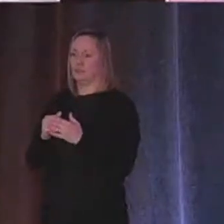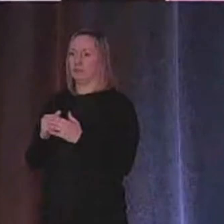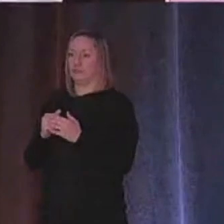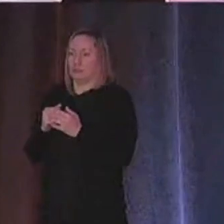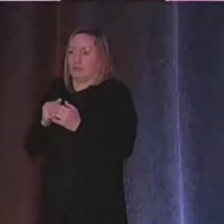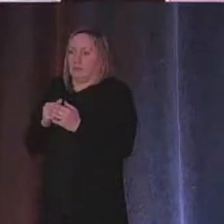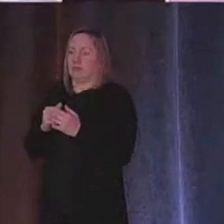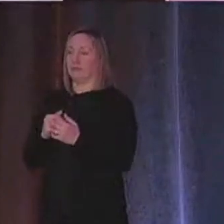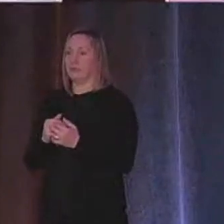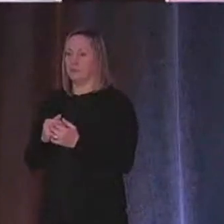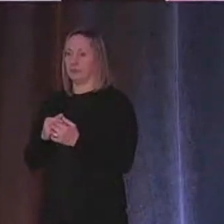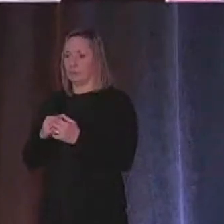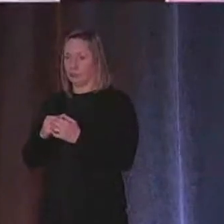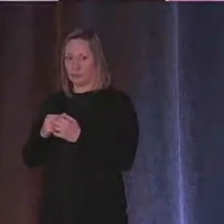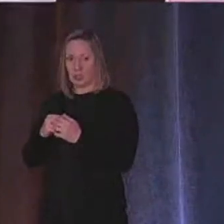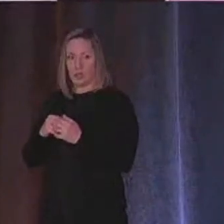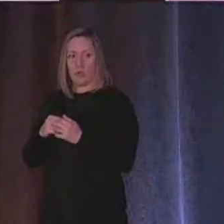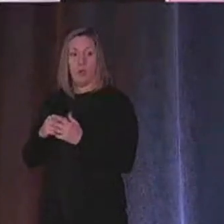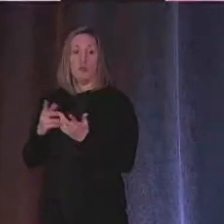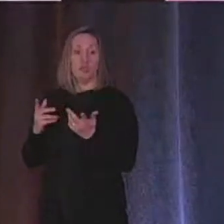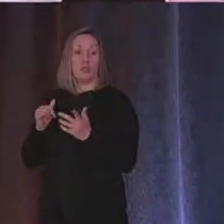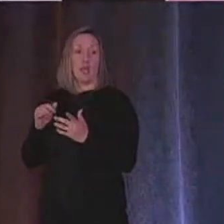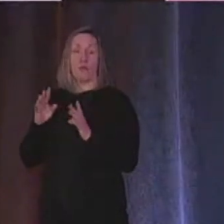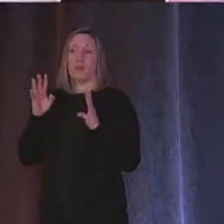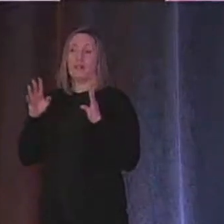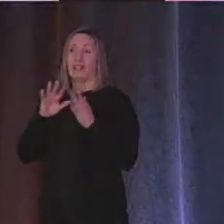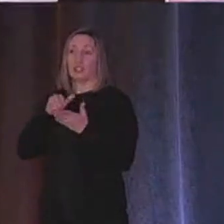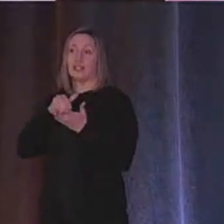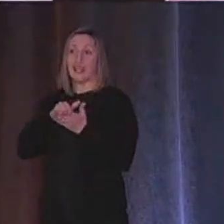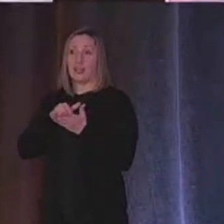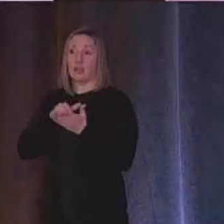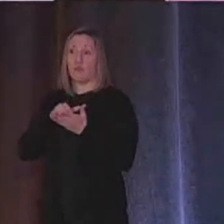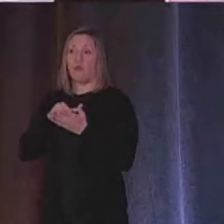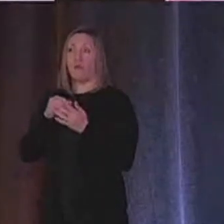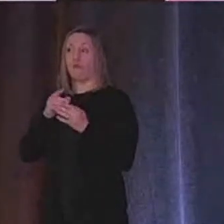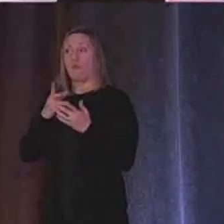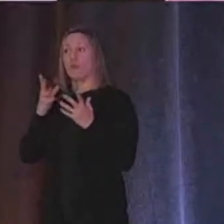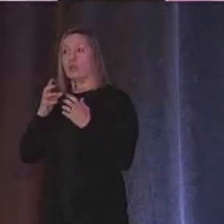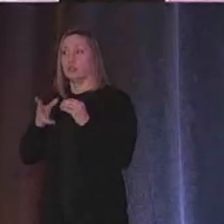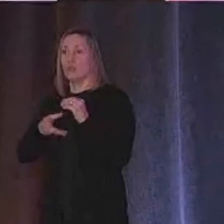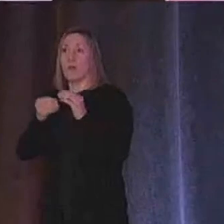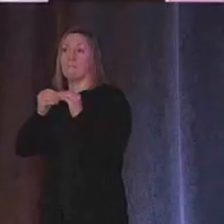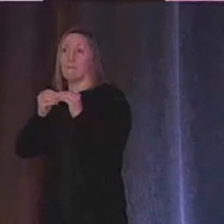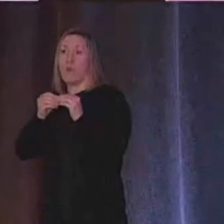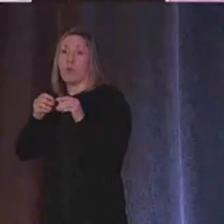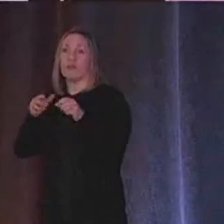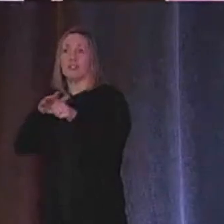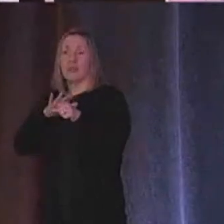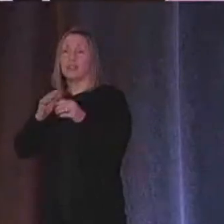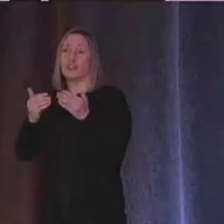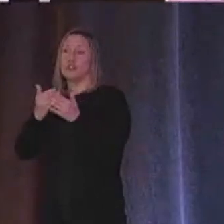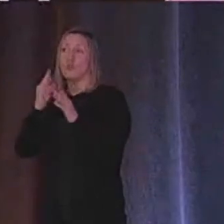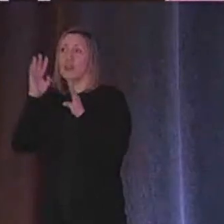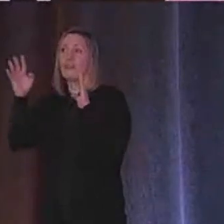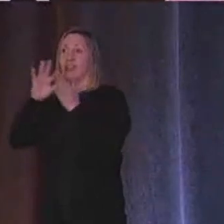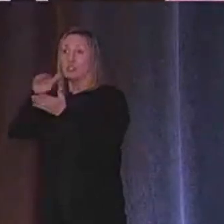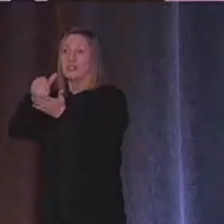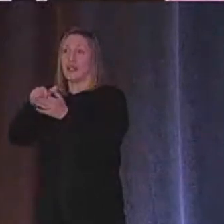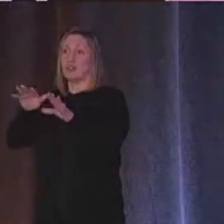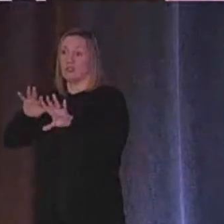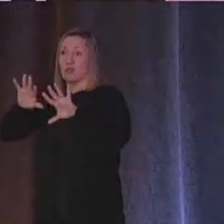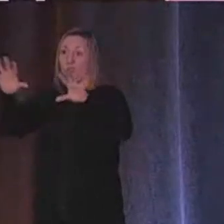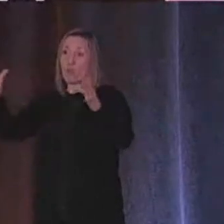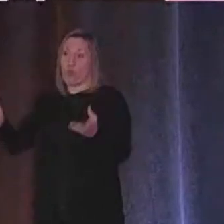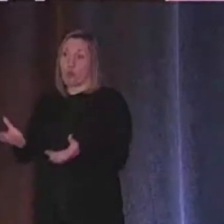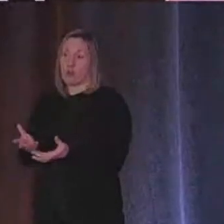San Francisco's Innovation Center, but we're looking to expand into new spaces, new innovation centers around the world,